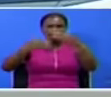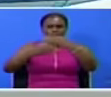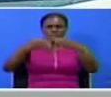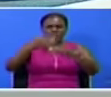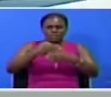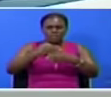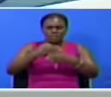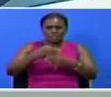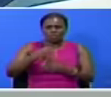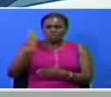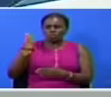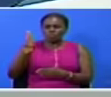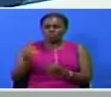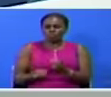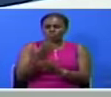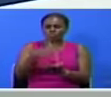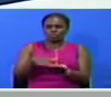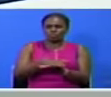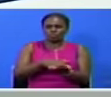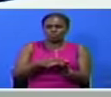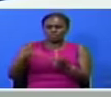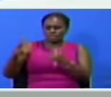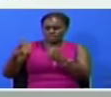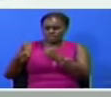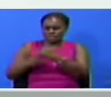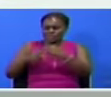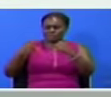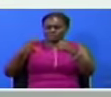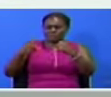set the foundation for that. It will have 67 floors. So Abby, again, will have all the details.